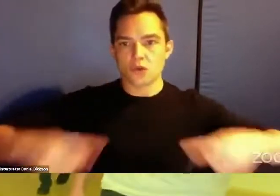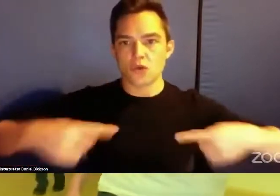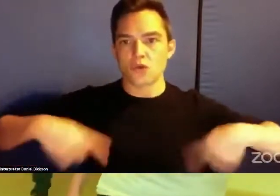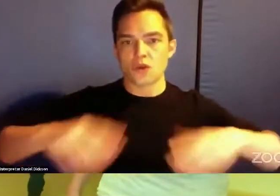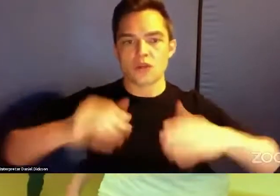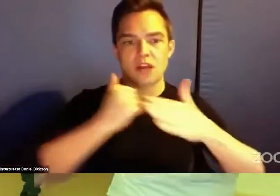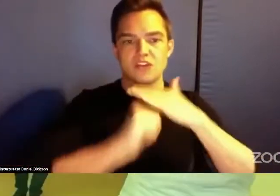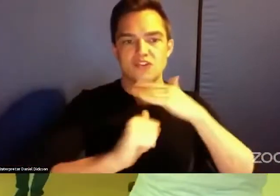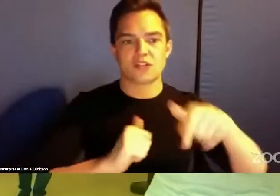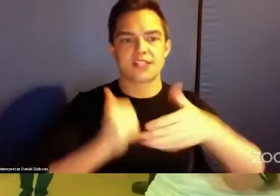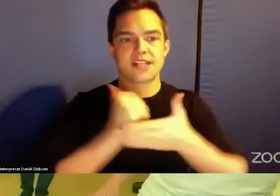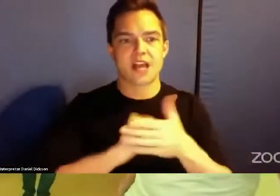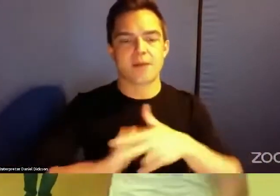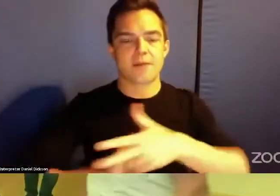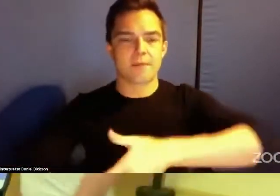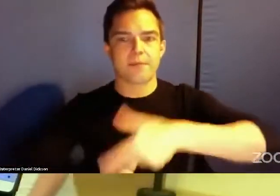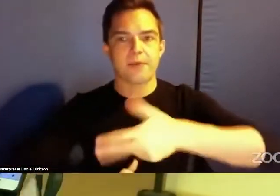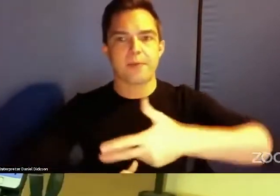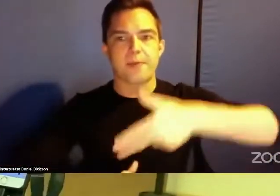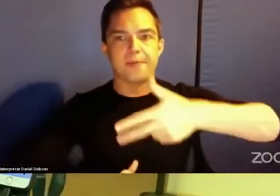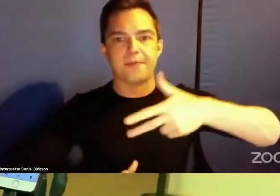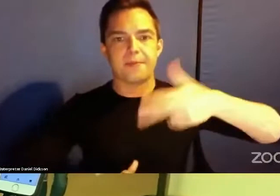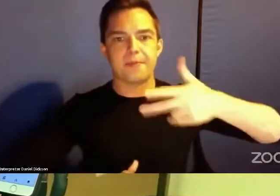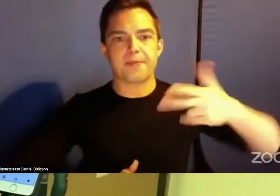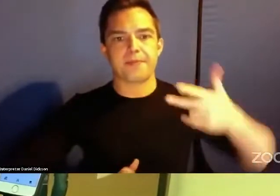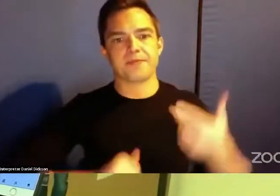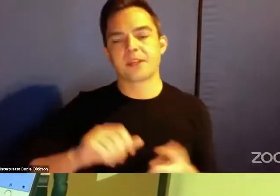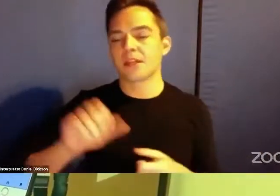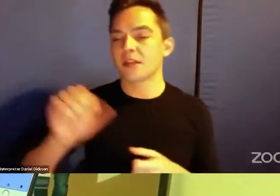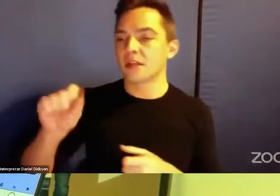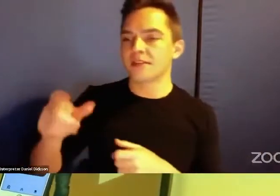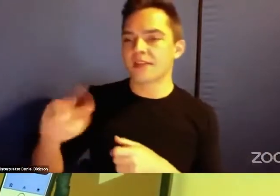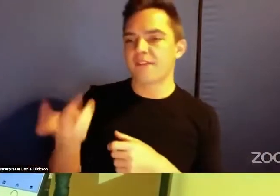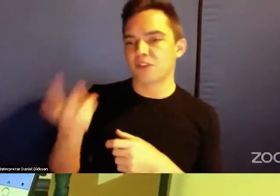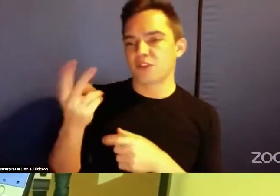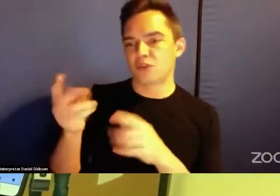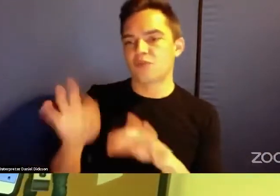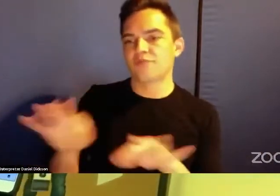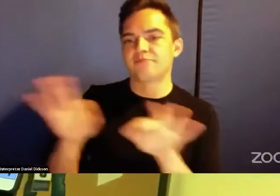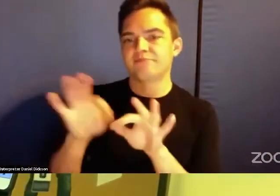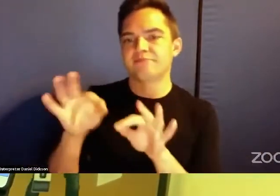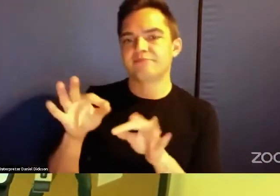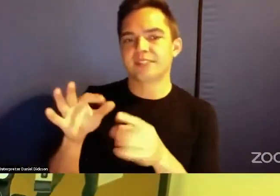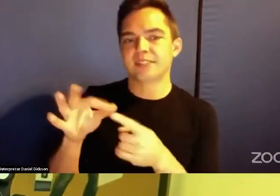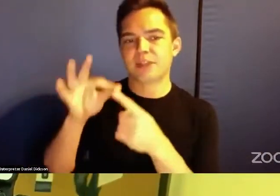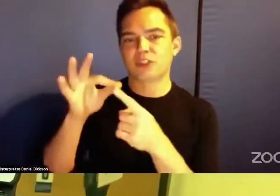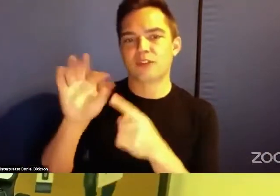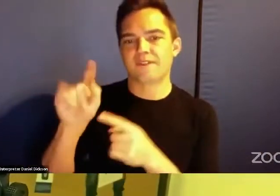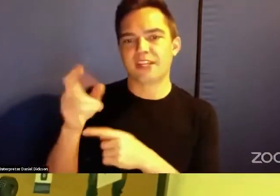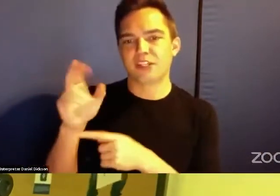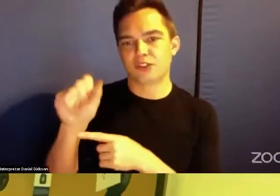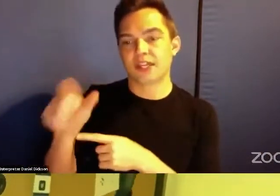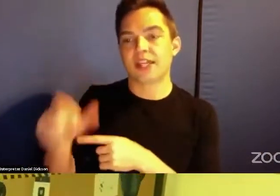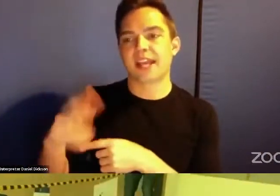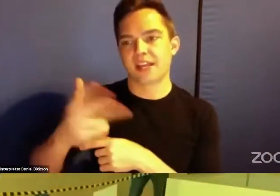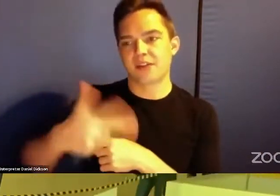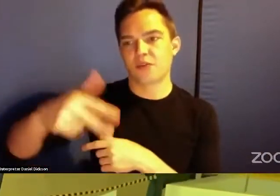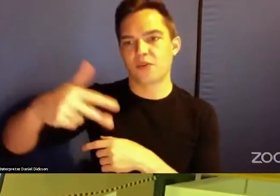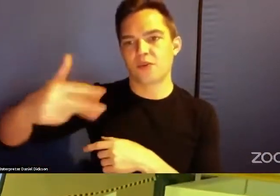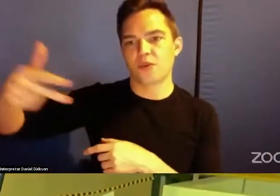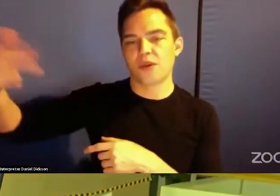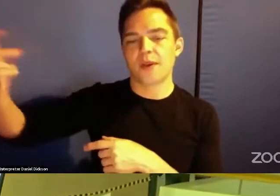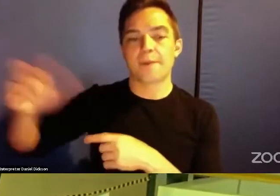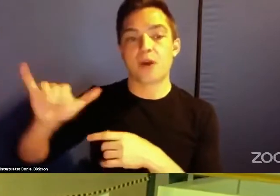stairs. Yes, the team has two very special features in the device, so they can climb stairs, but they can also self-balance. So